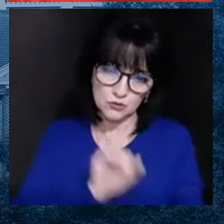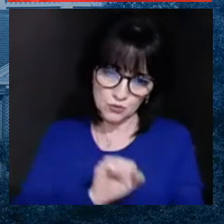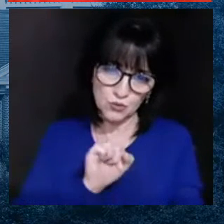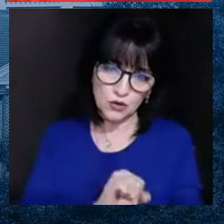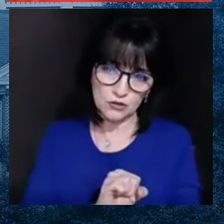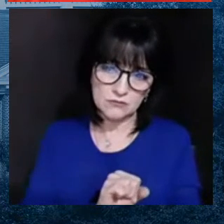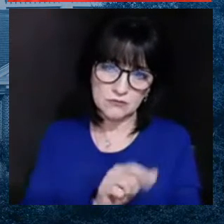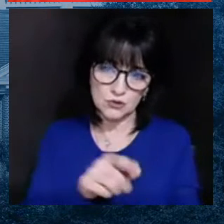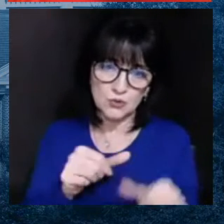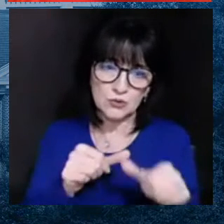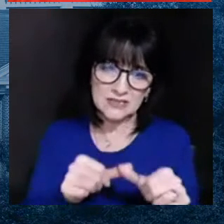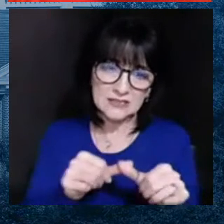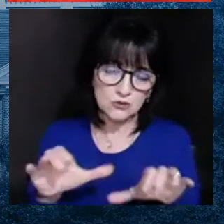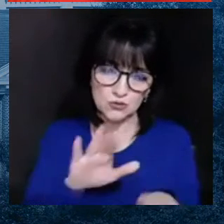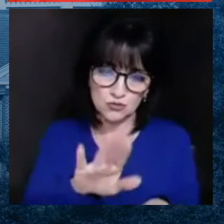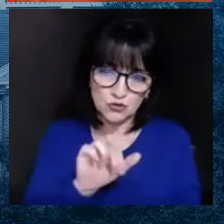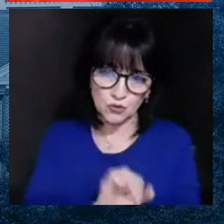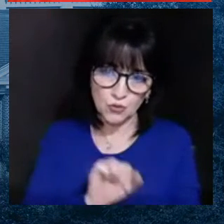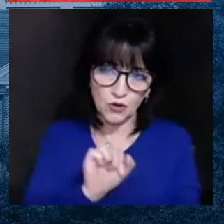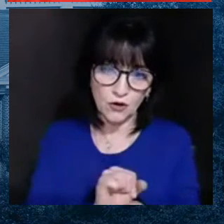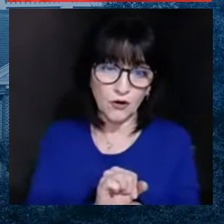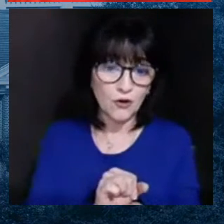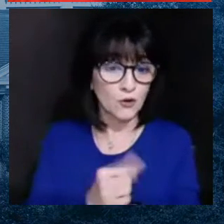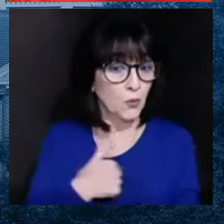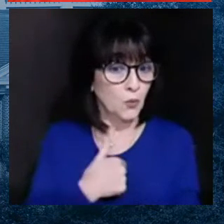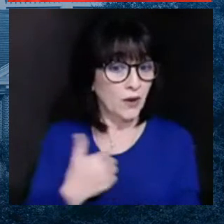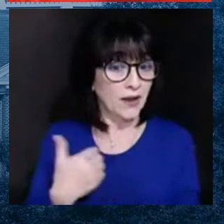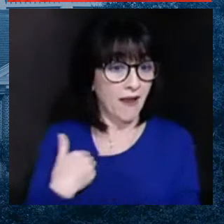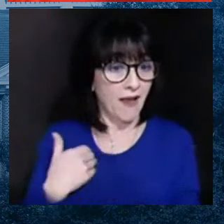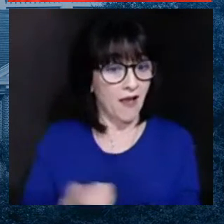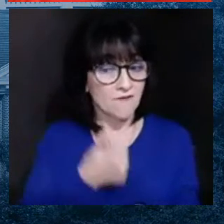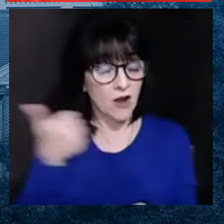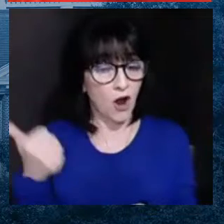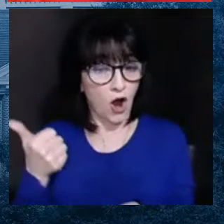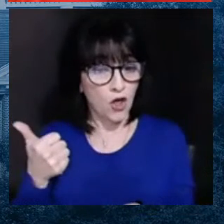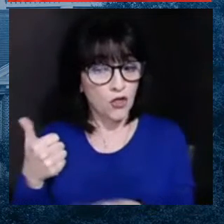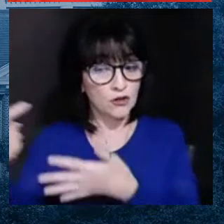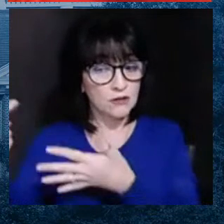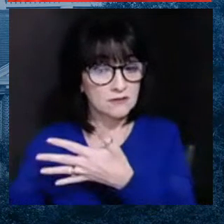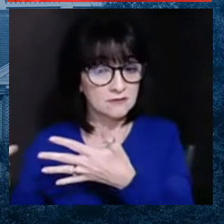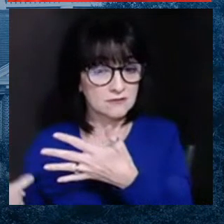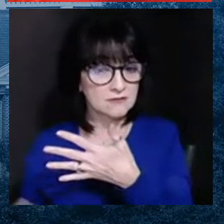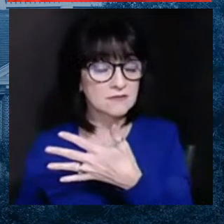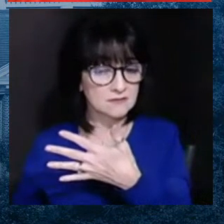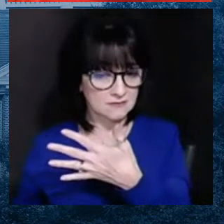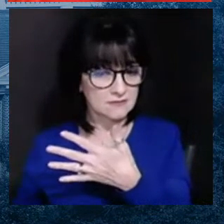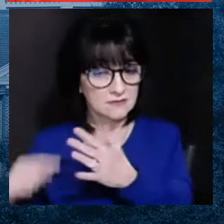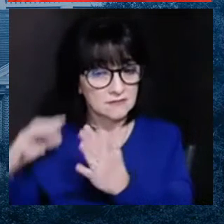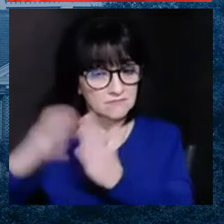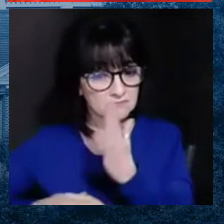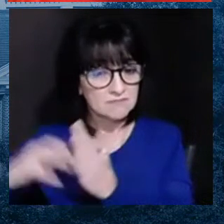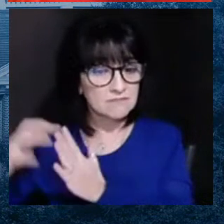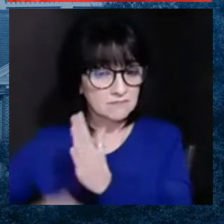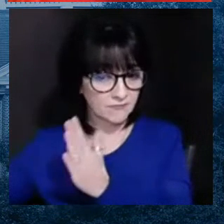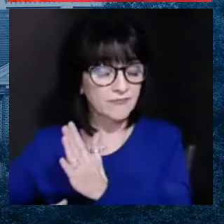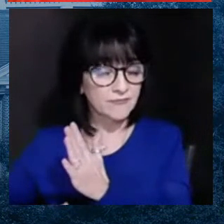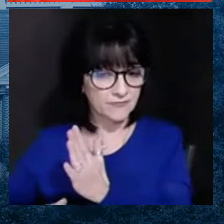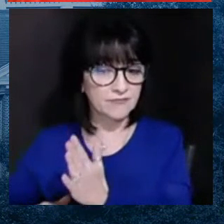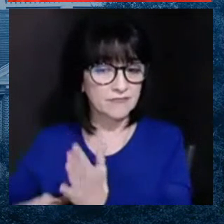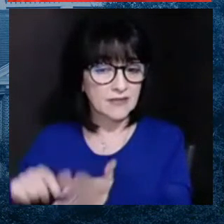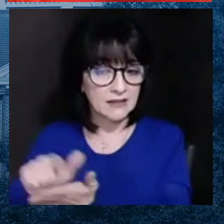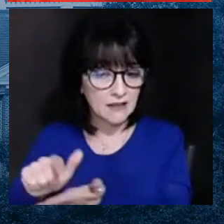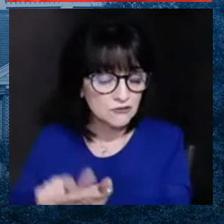And we have a lot of other bills that we want to do to recognize you and to give you your support, and we'll continue to do